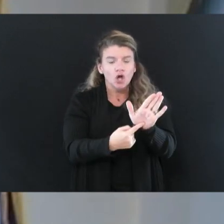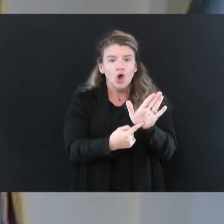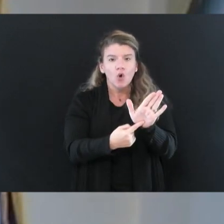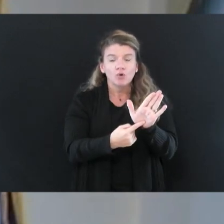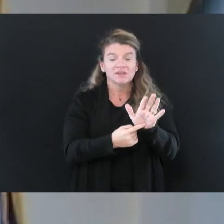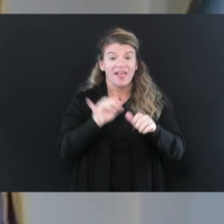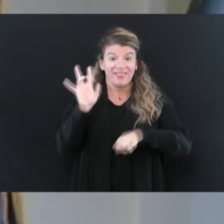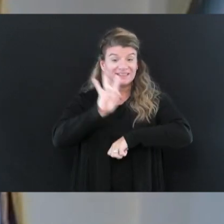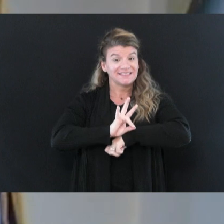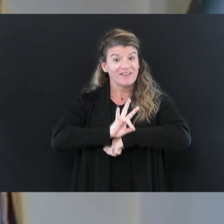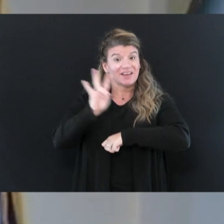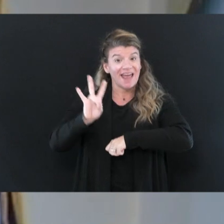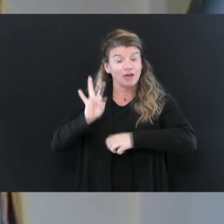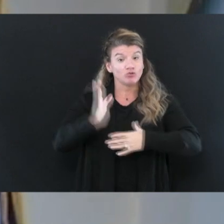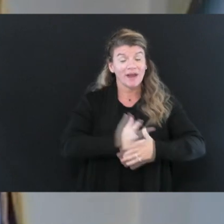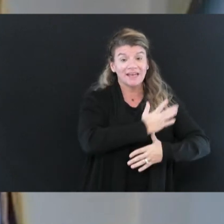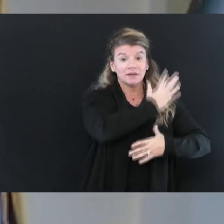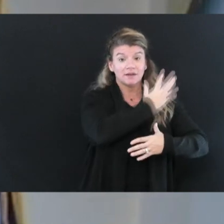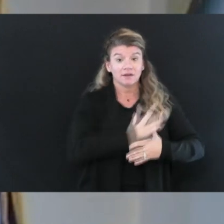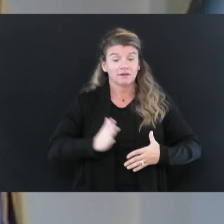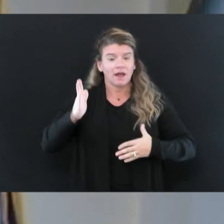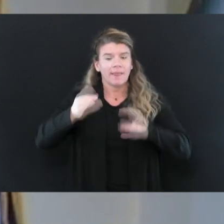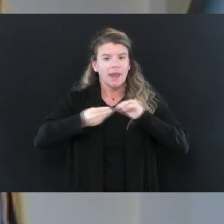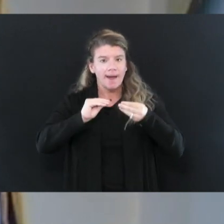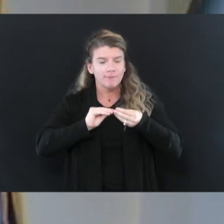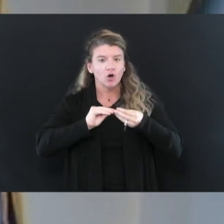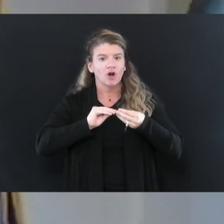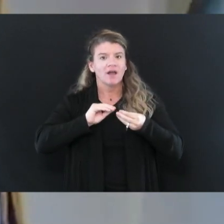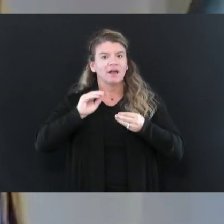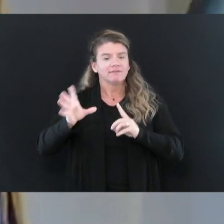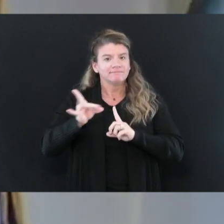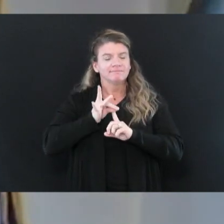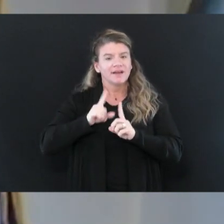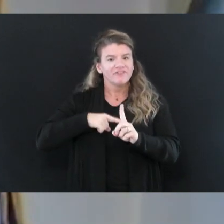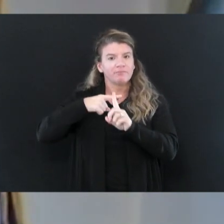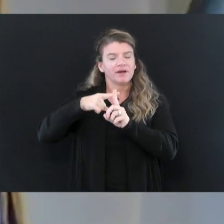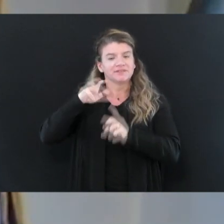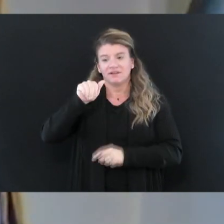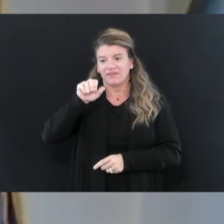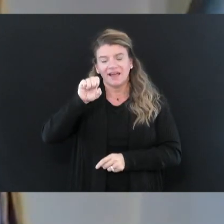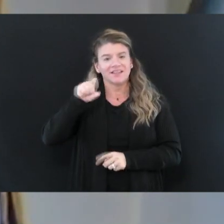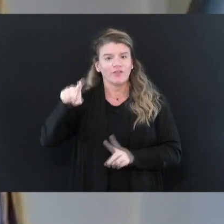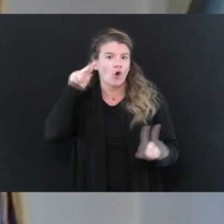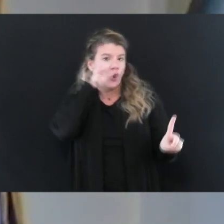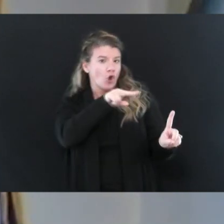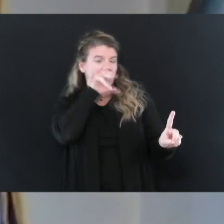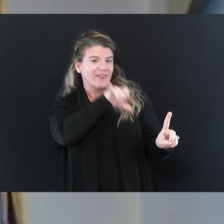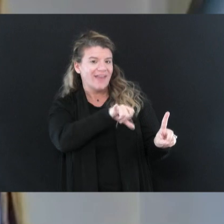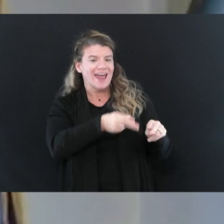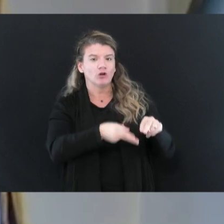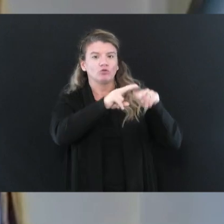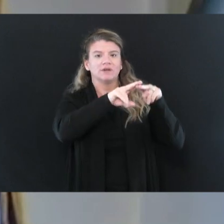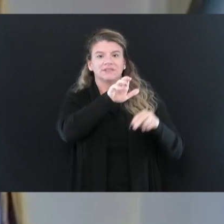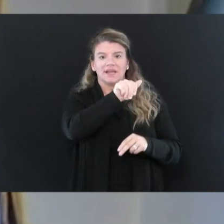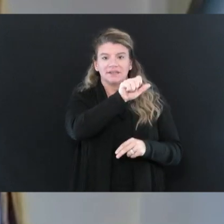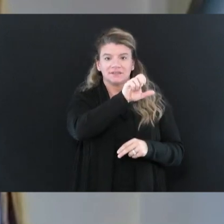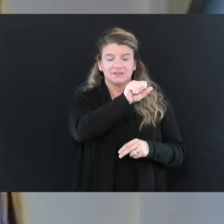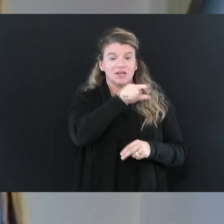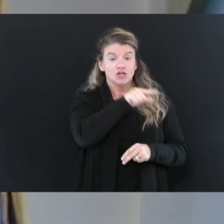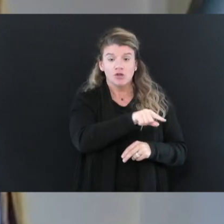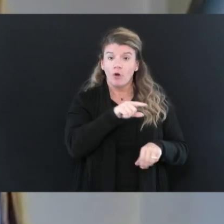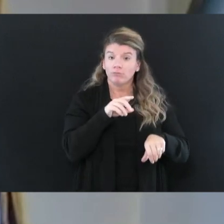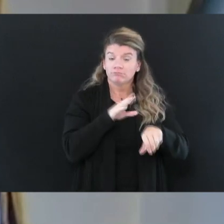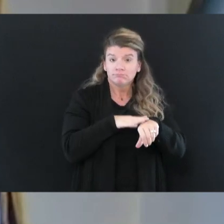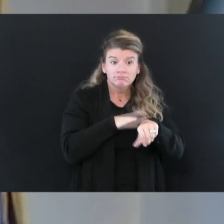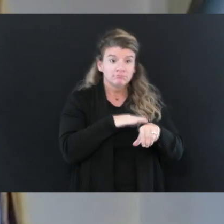7-day trend the number of cases. And so they're looking at that, and they're looking at increased cases. So they're being